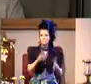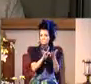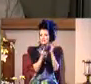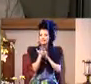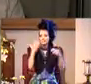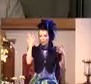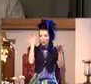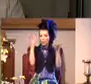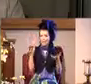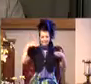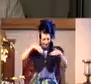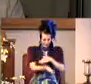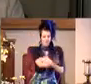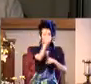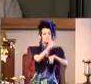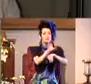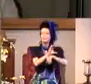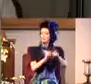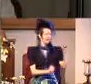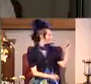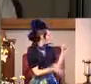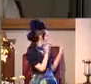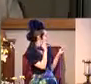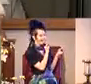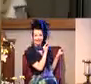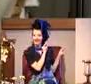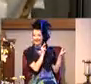come in out of the tomb this morning.